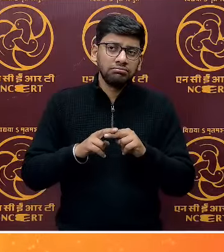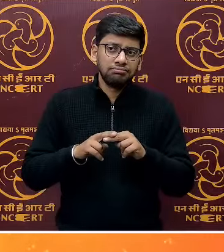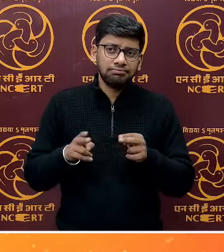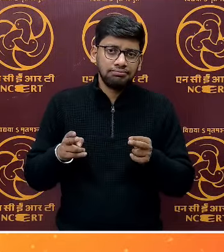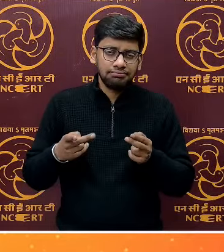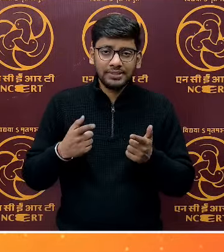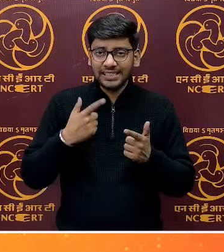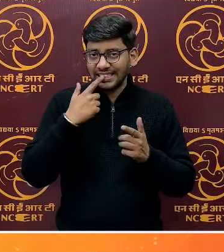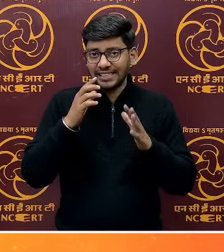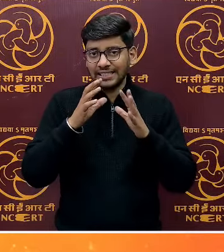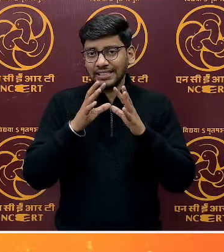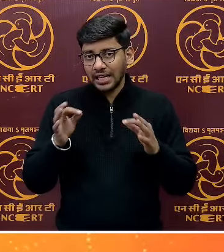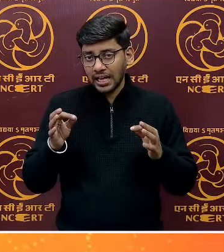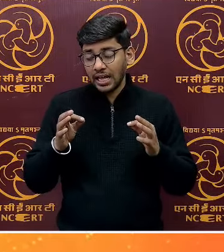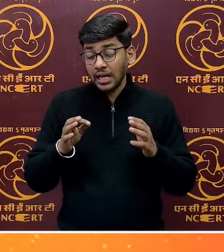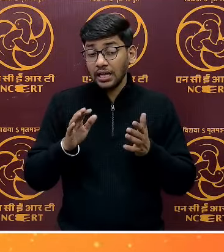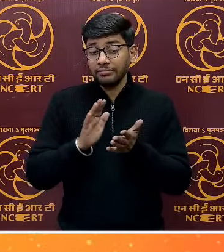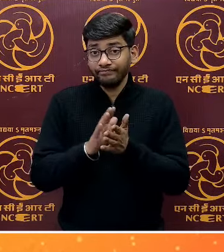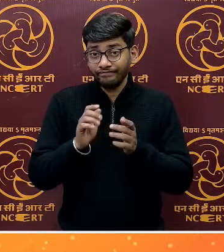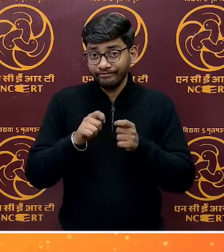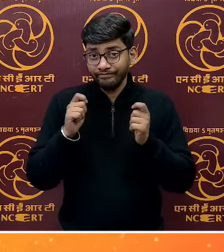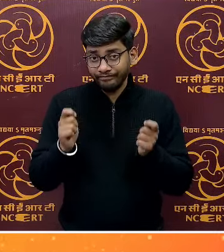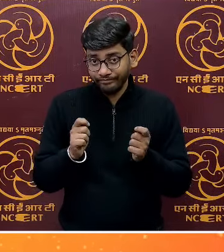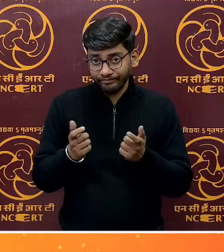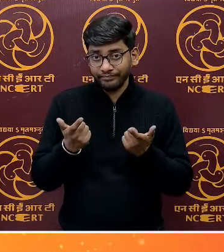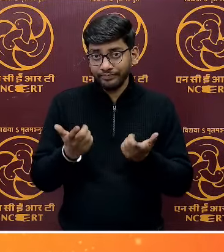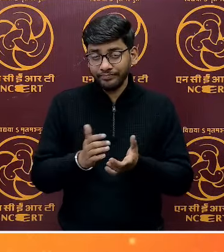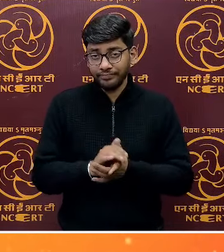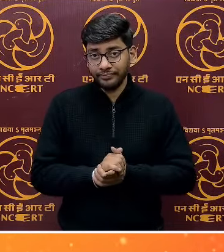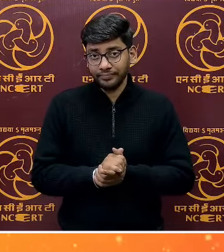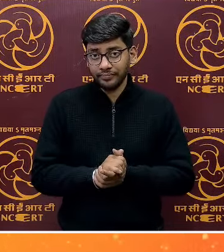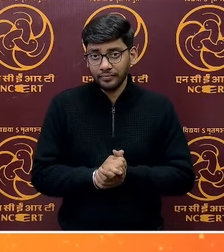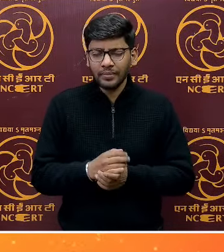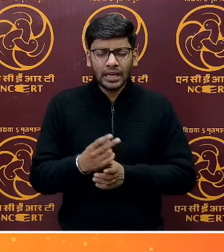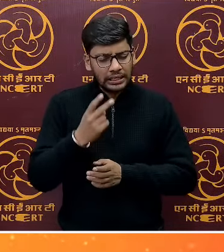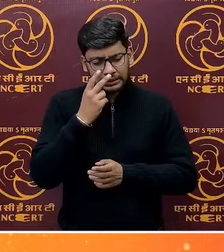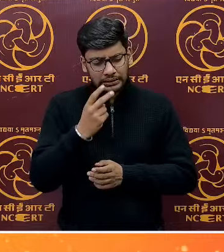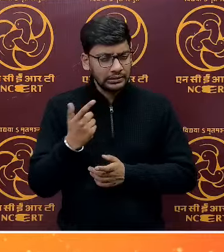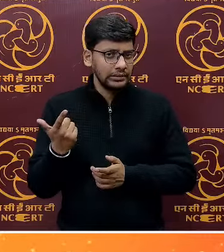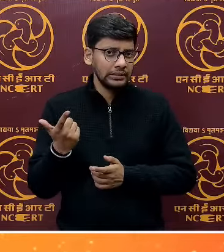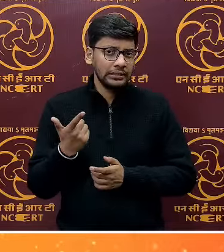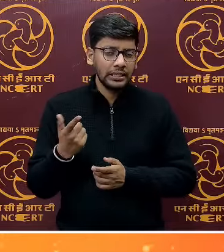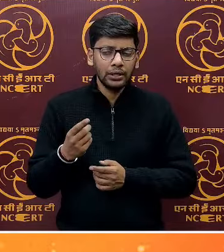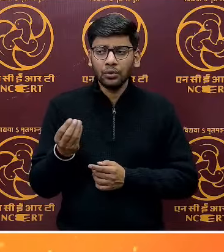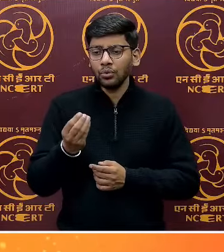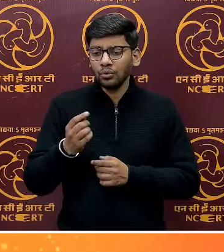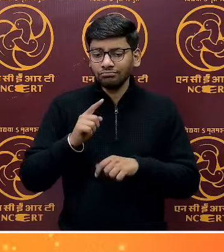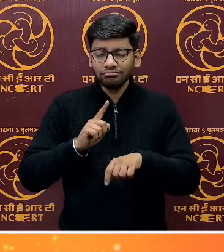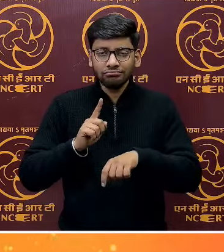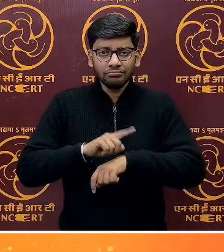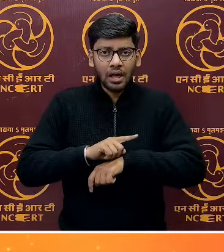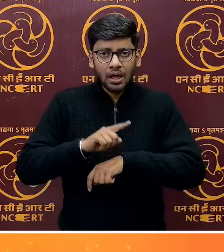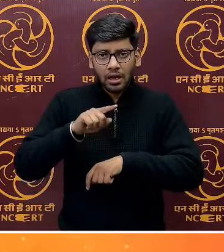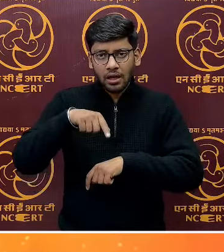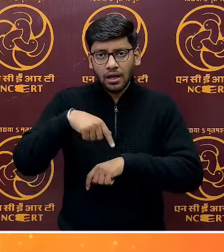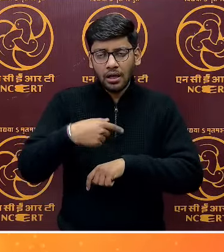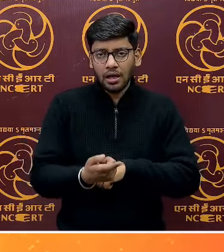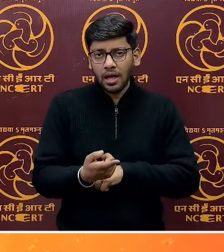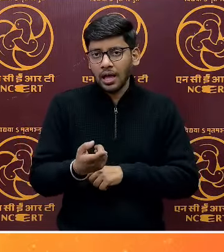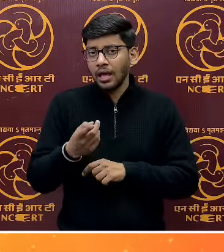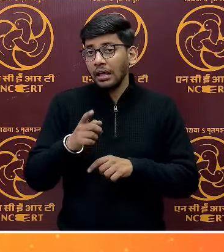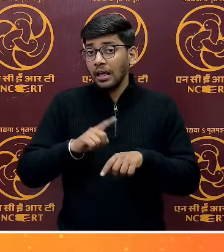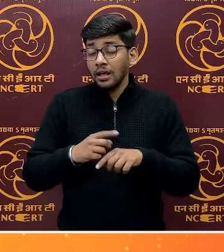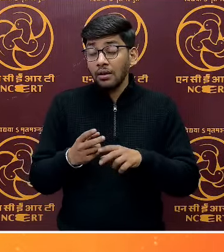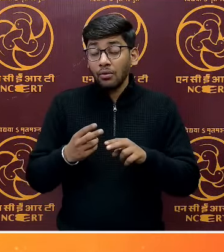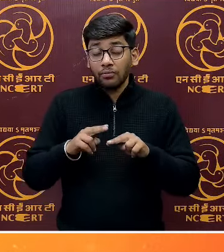kite festivals and so on. And you can see that in a few days from now on 14 January. Sure, I'm sure we'll